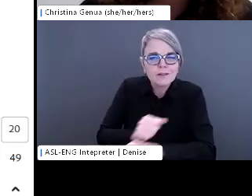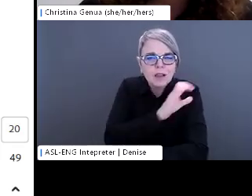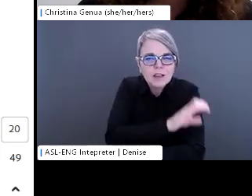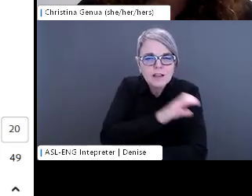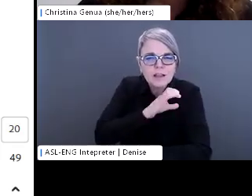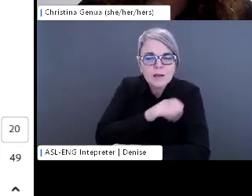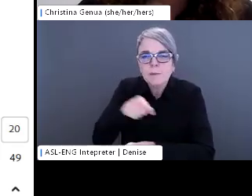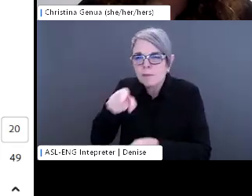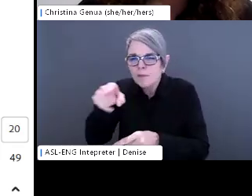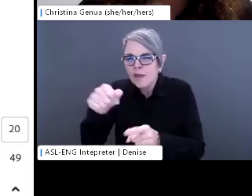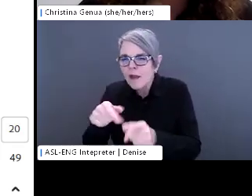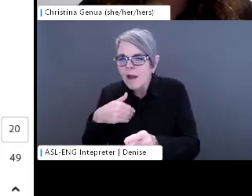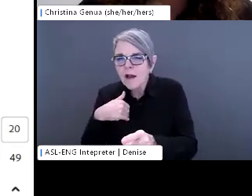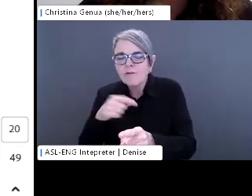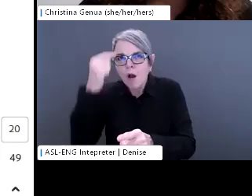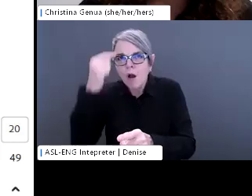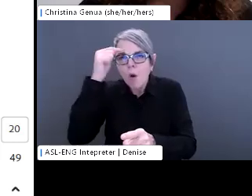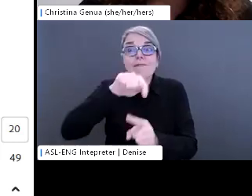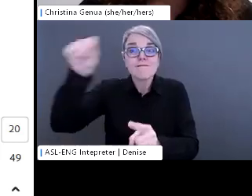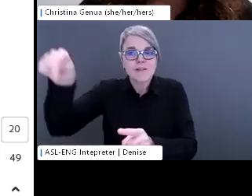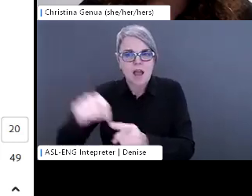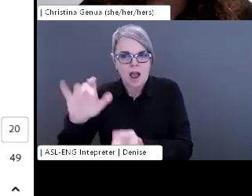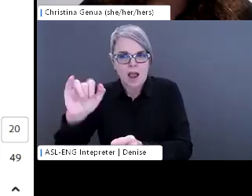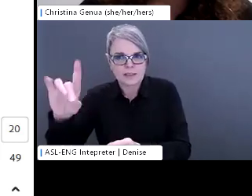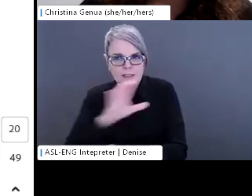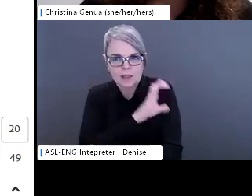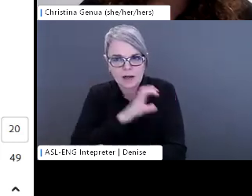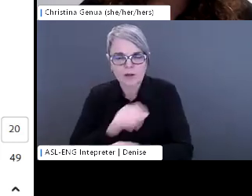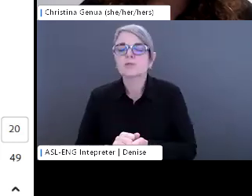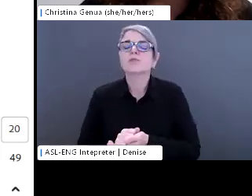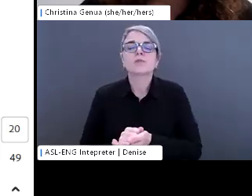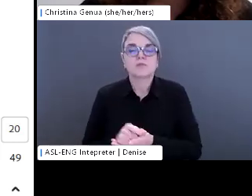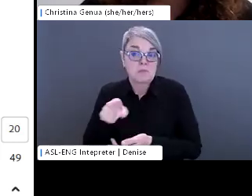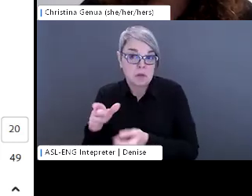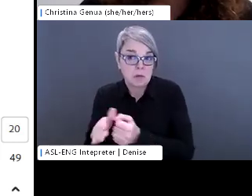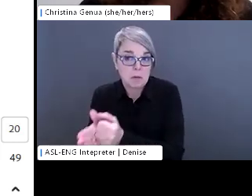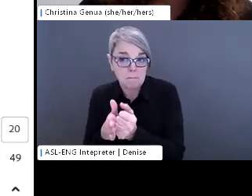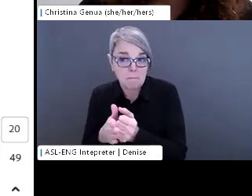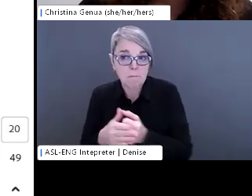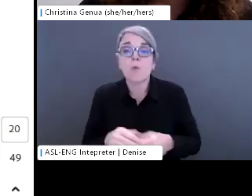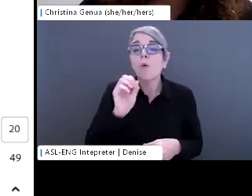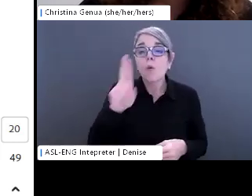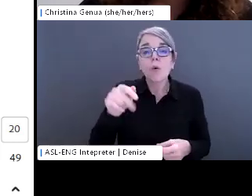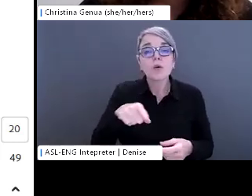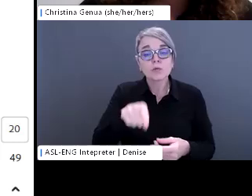you. And you can also try searching online for ID clinics in the name of your city.